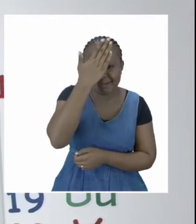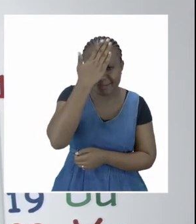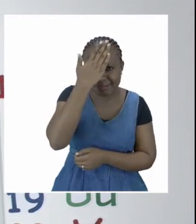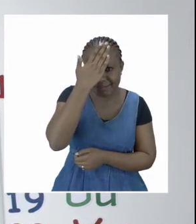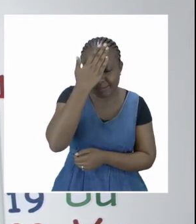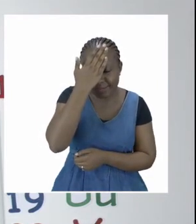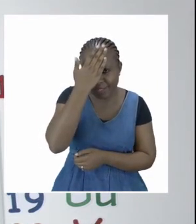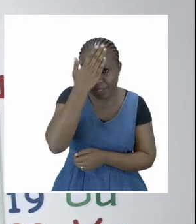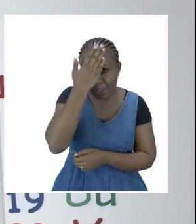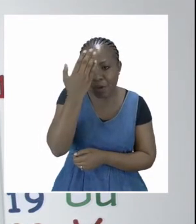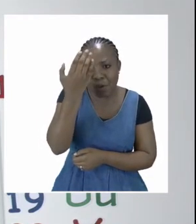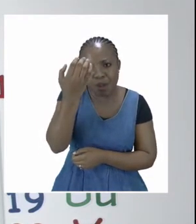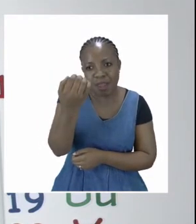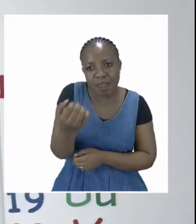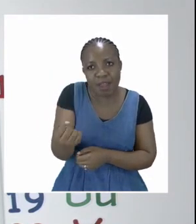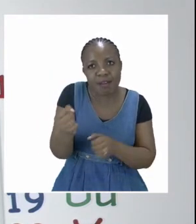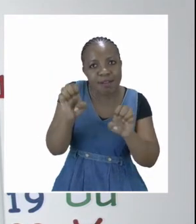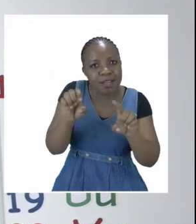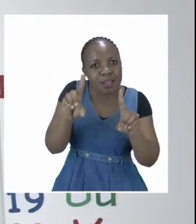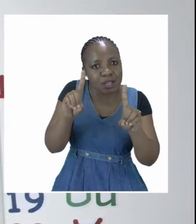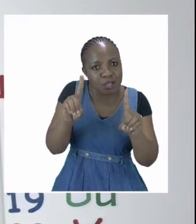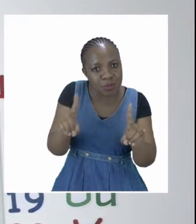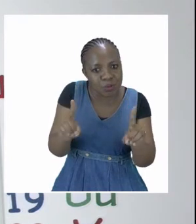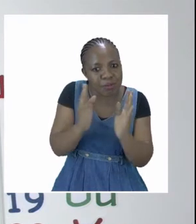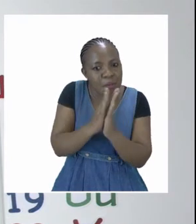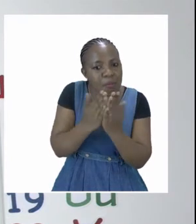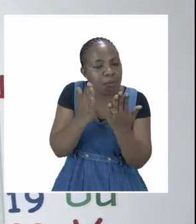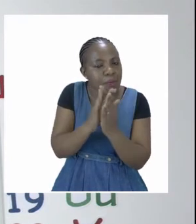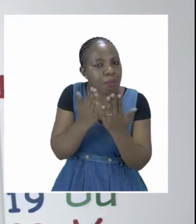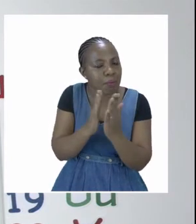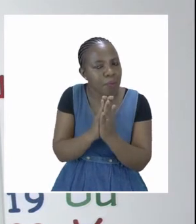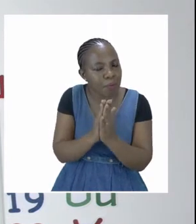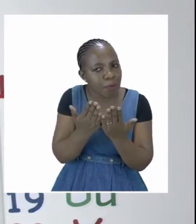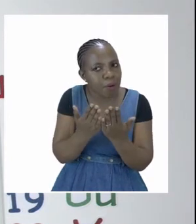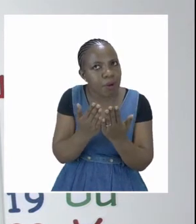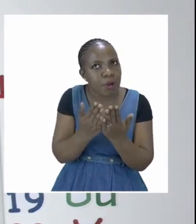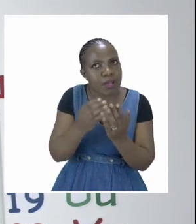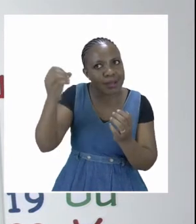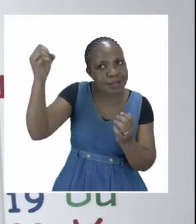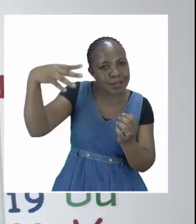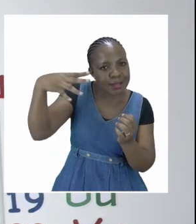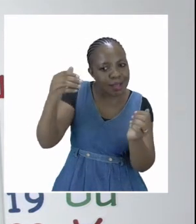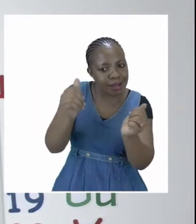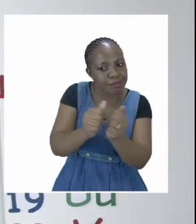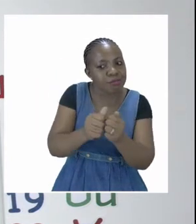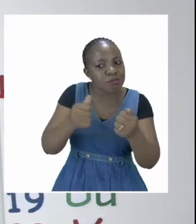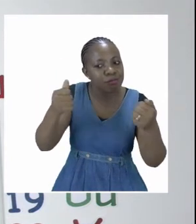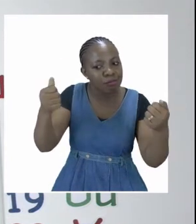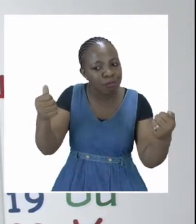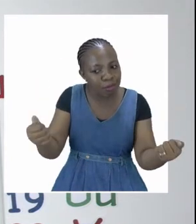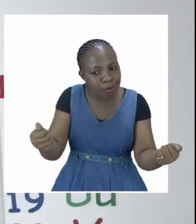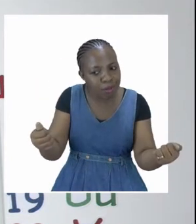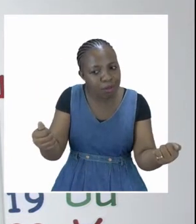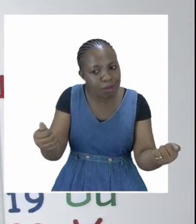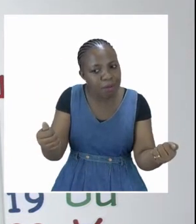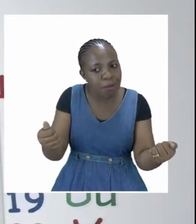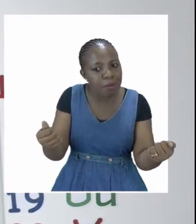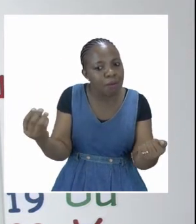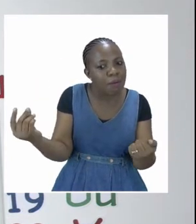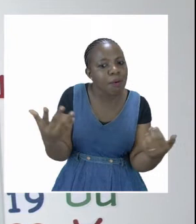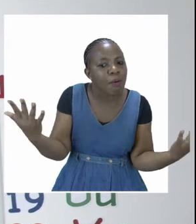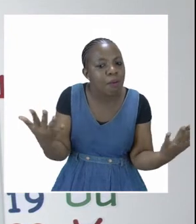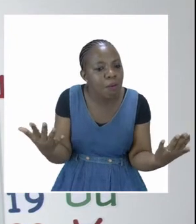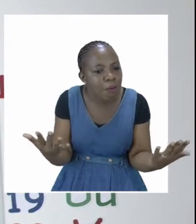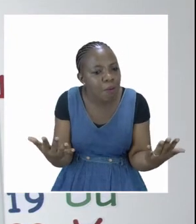booklet in our daily newspaper, street sales, or at your school every Monday